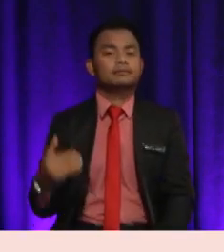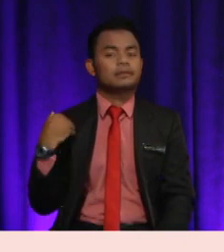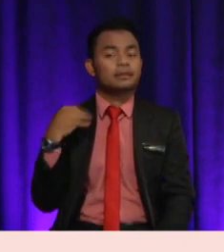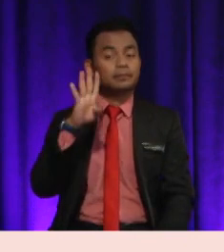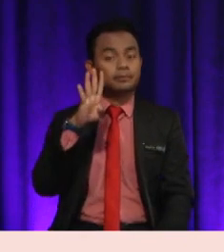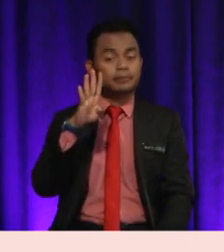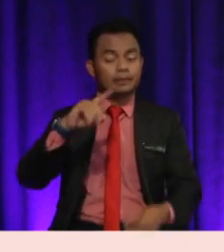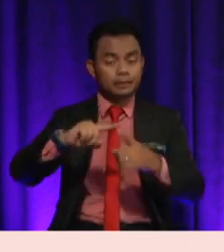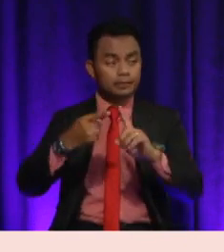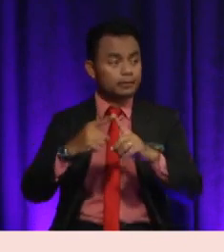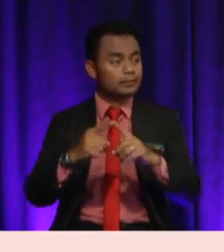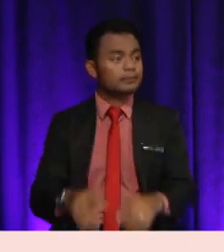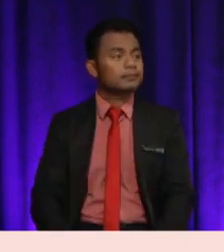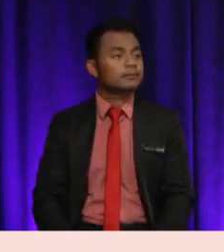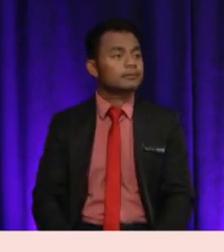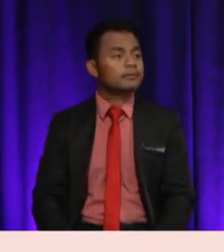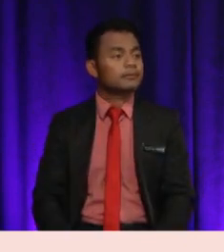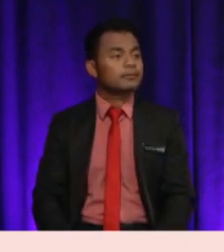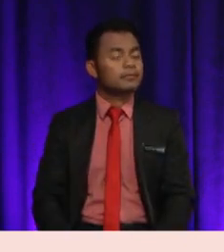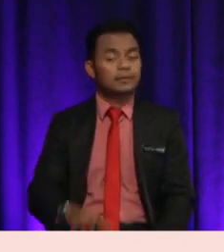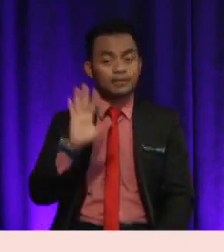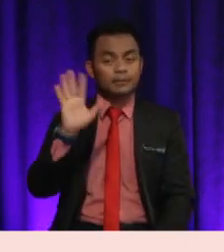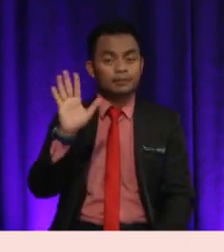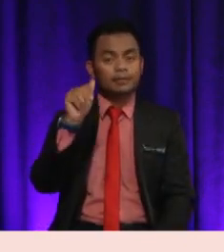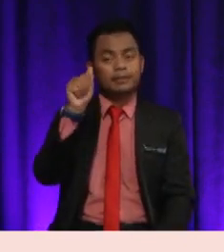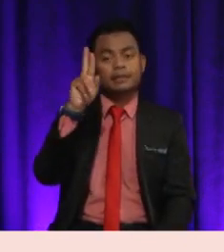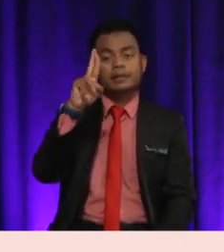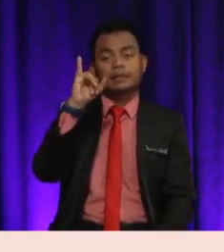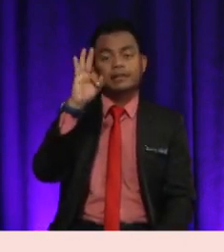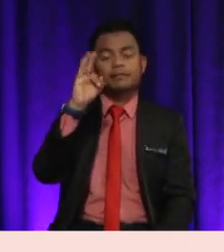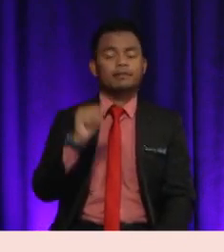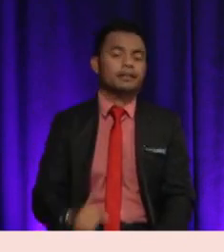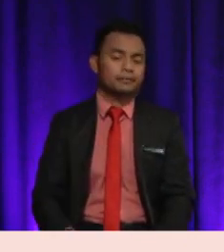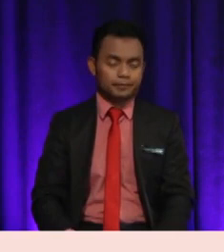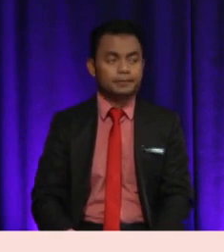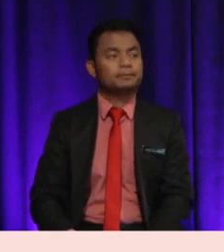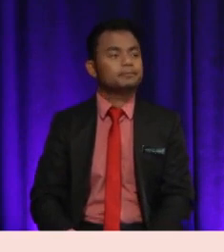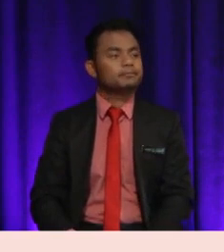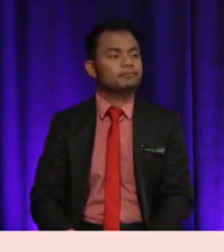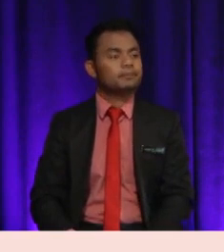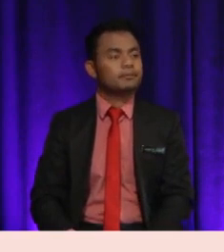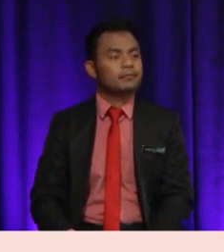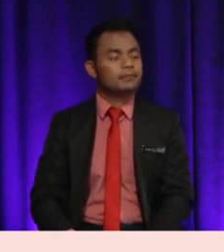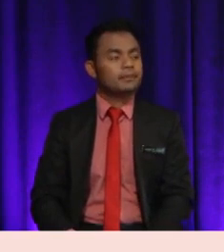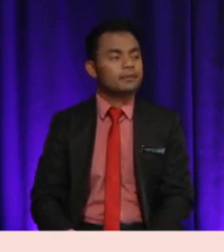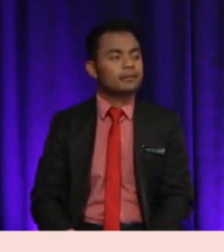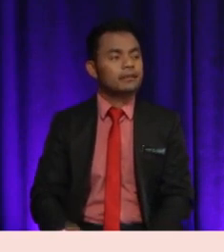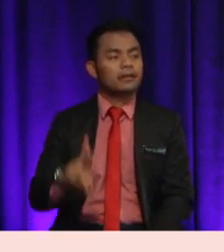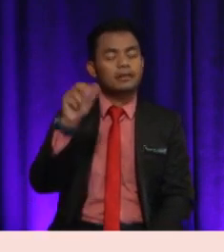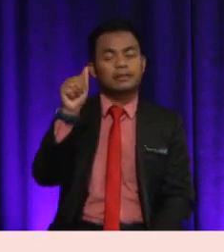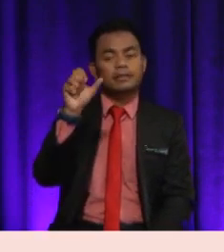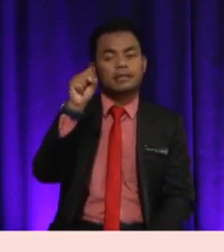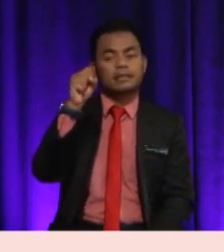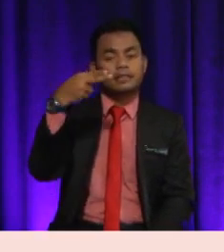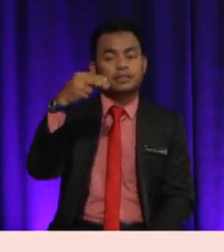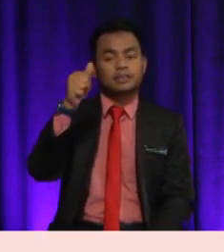have Arif. So, Arif, if you could just wave to everyone. Hi, Arif. And then we have Rashada.